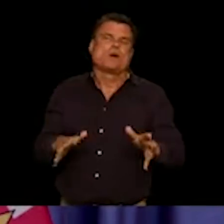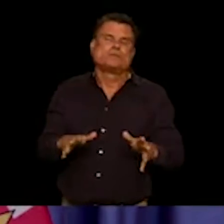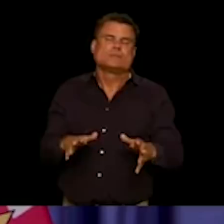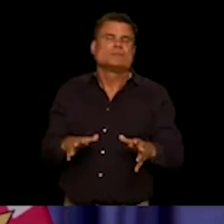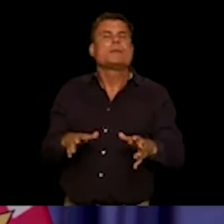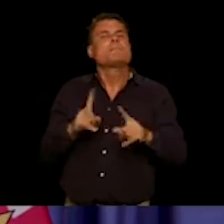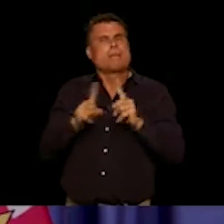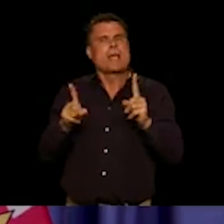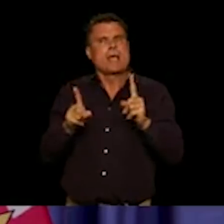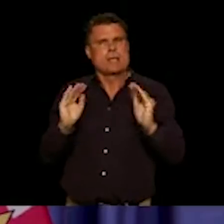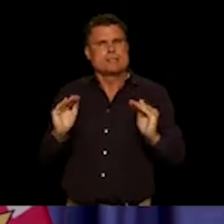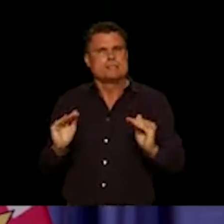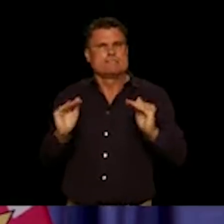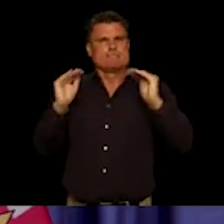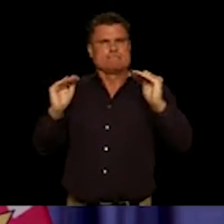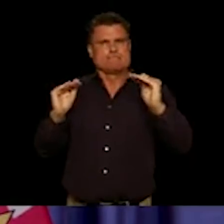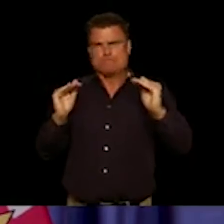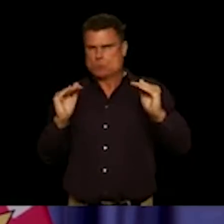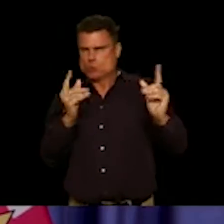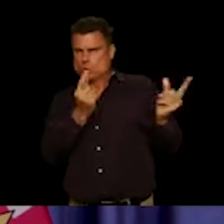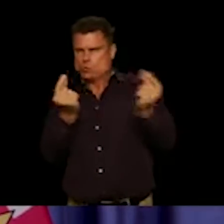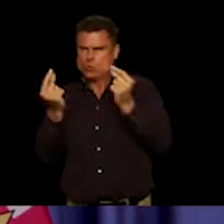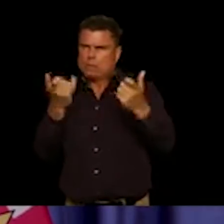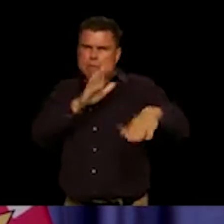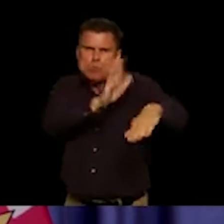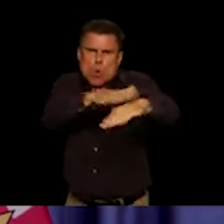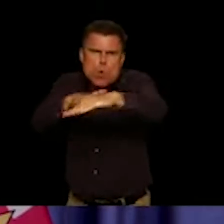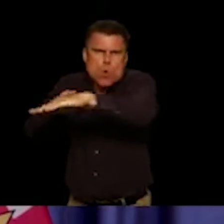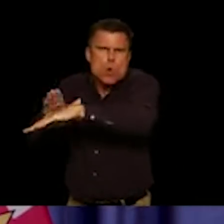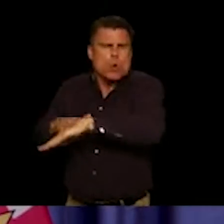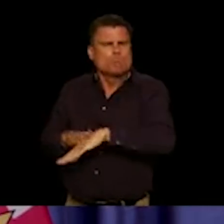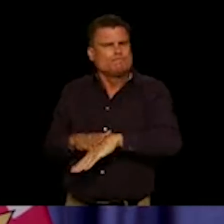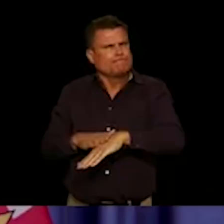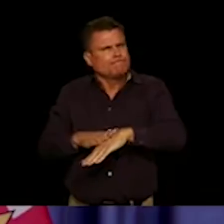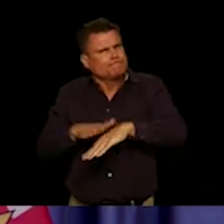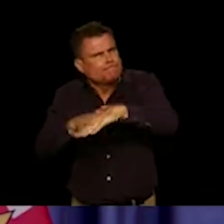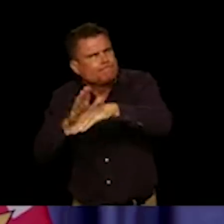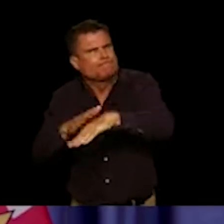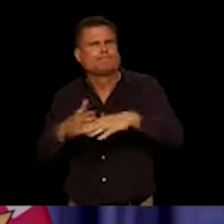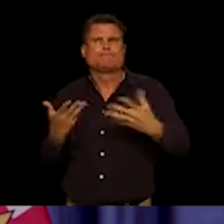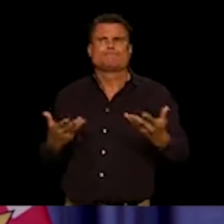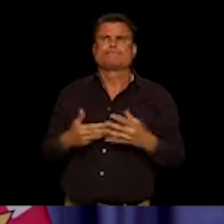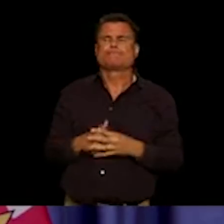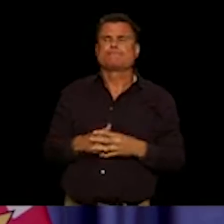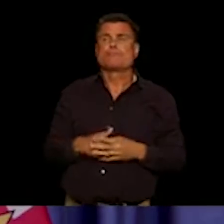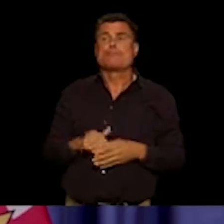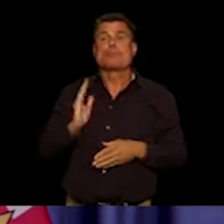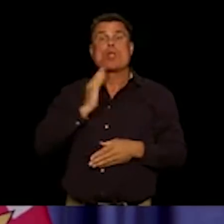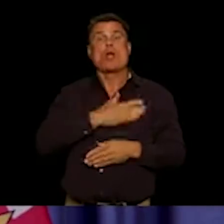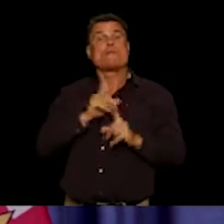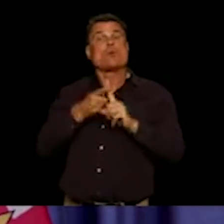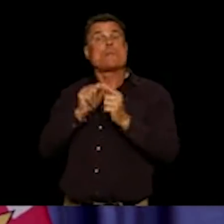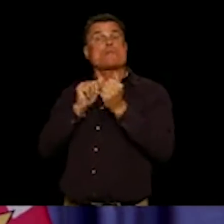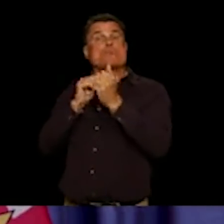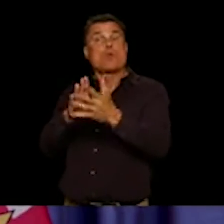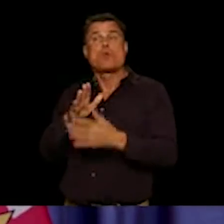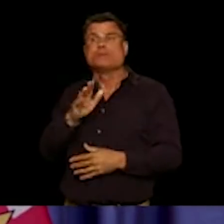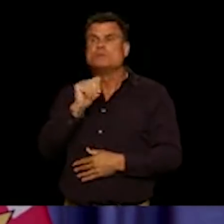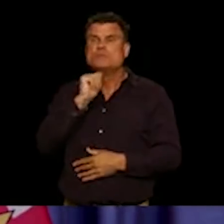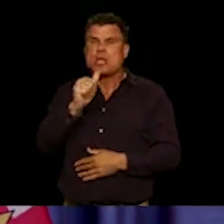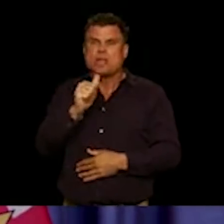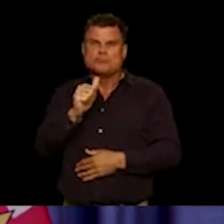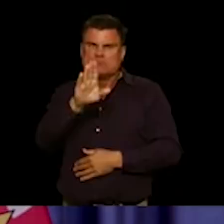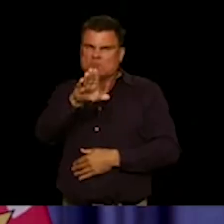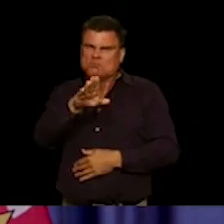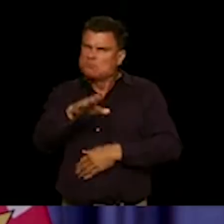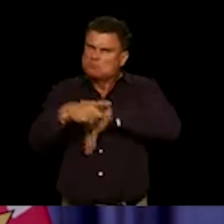escalating, starting with warnings, of course, and then getting into more severe penalties. But we have been successful without taking a punitive